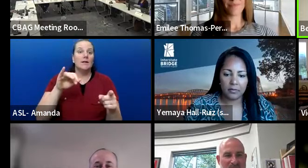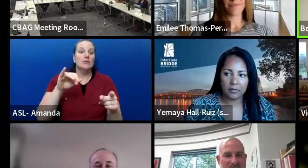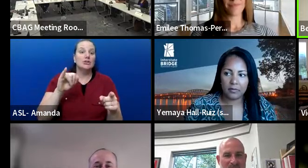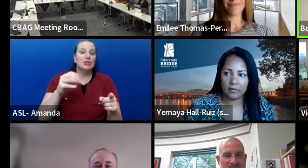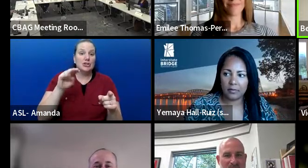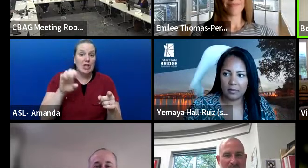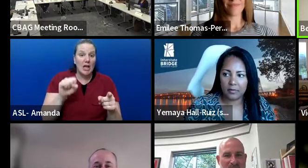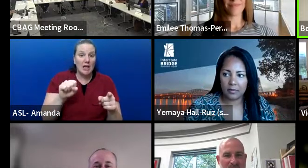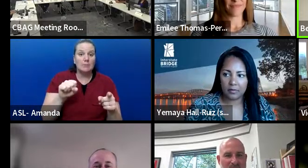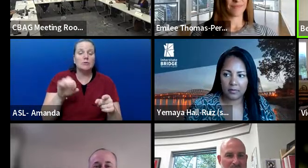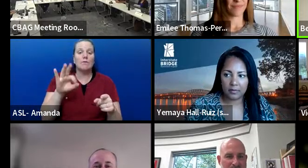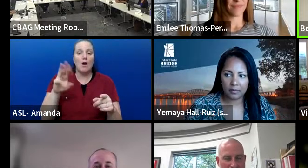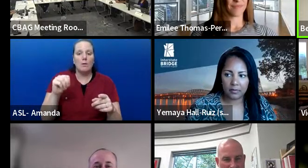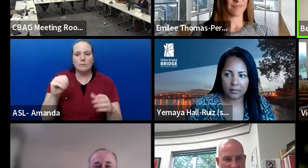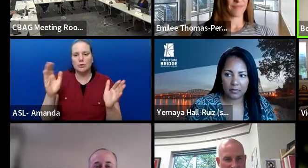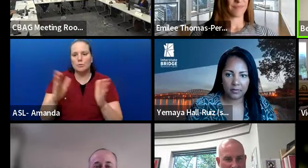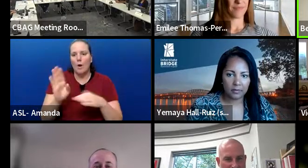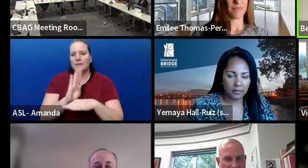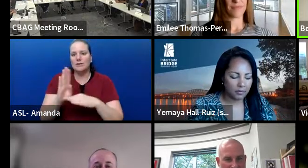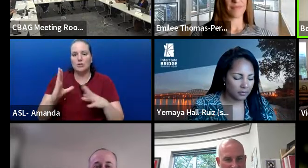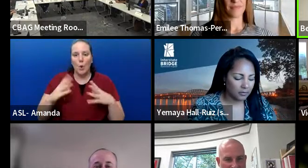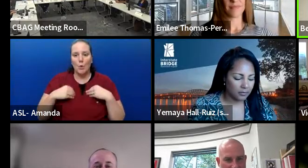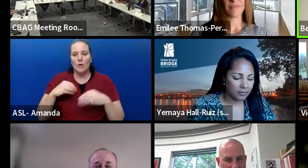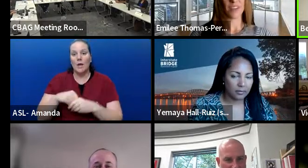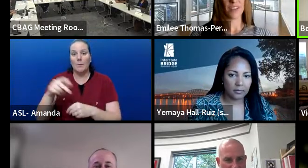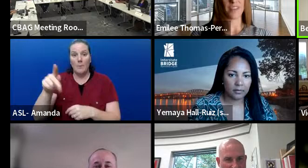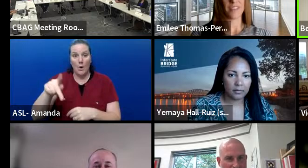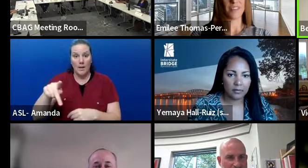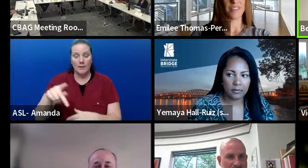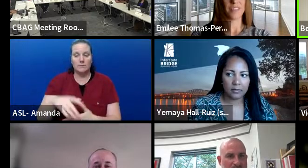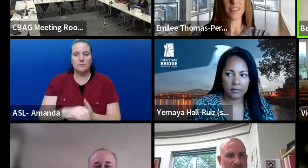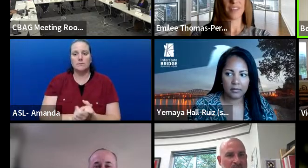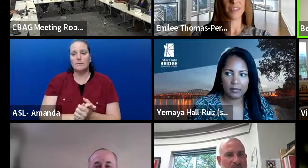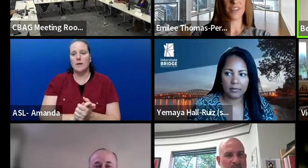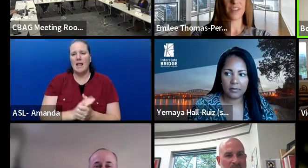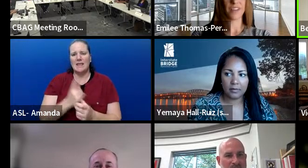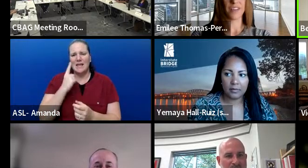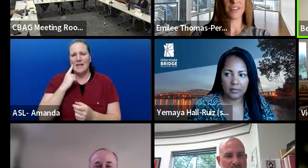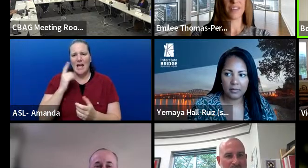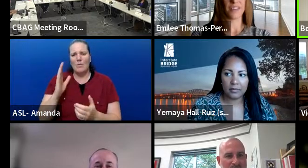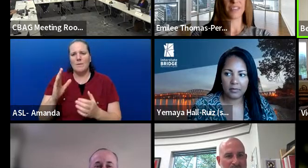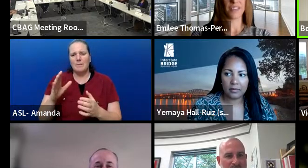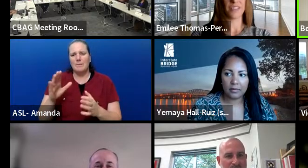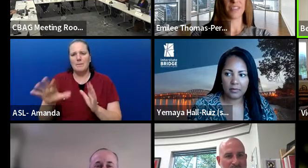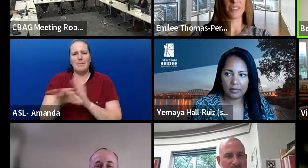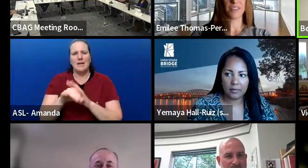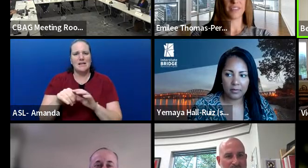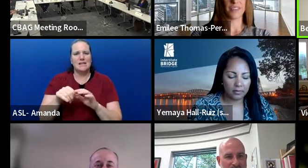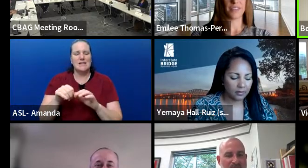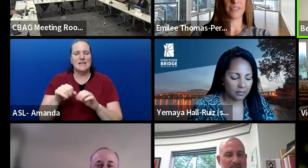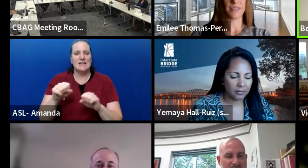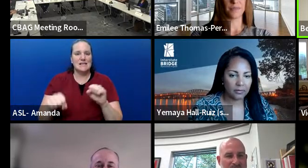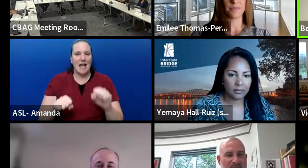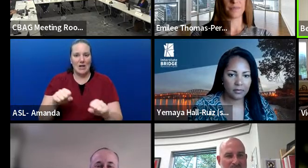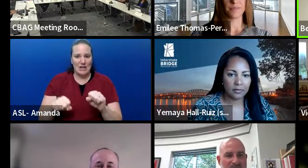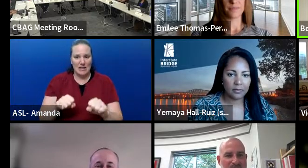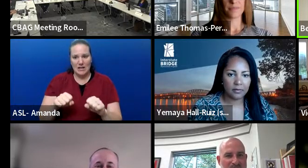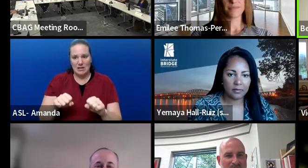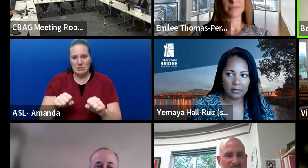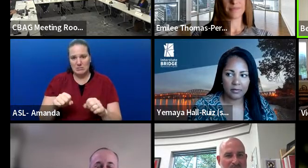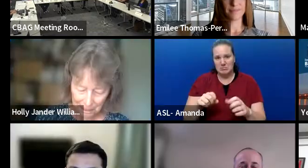business owner here in Portland. And I think I would do cycling, bike racing as an Olympic